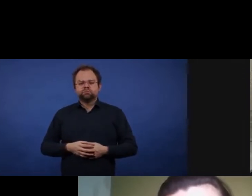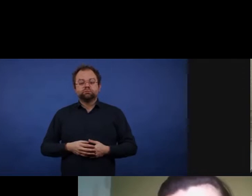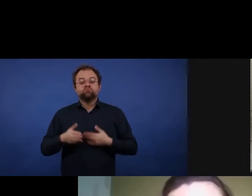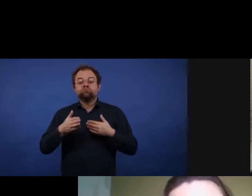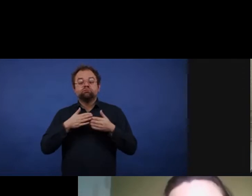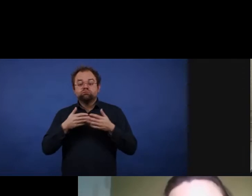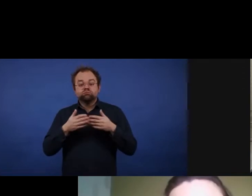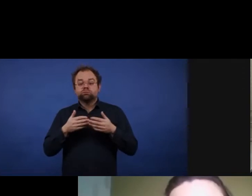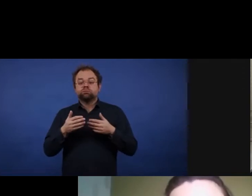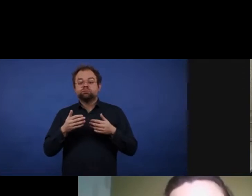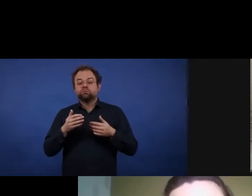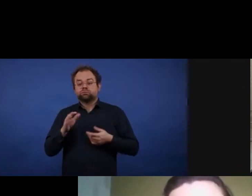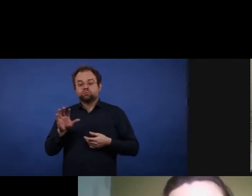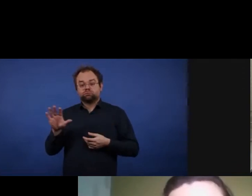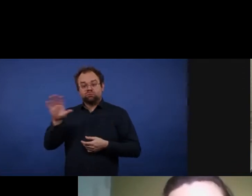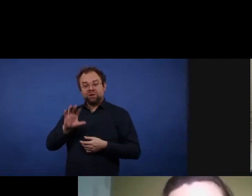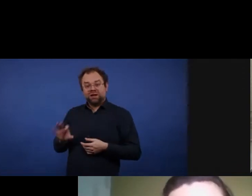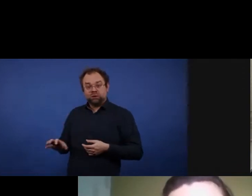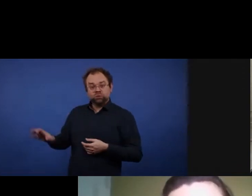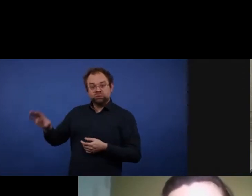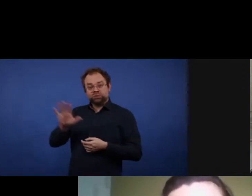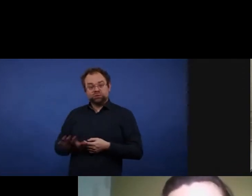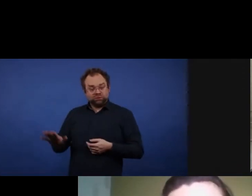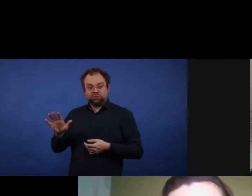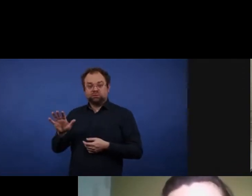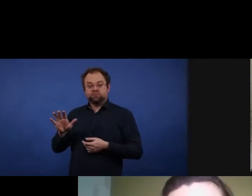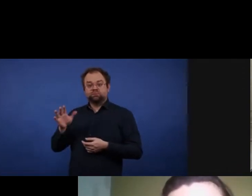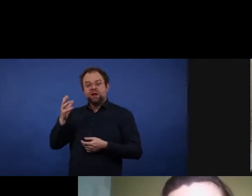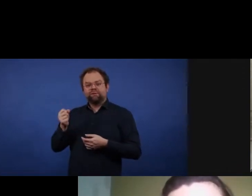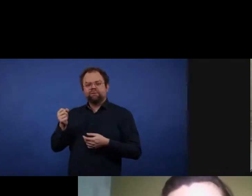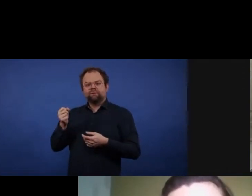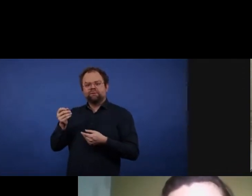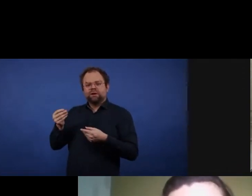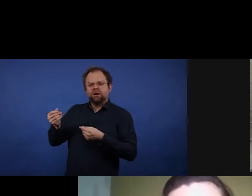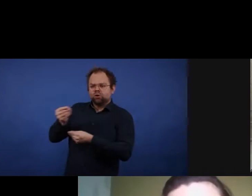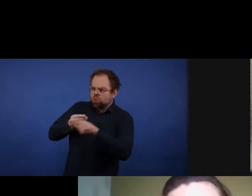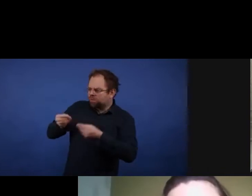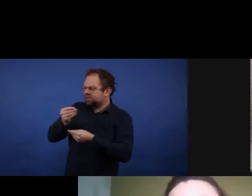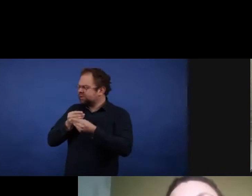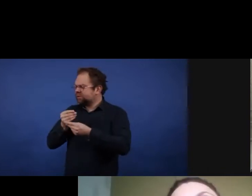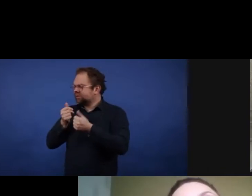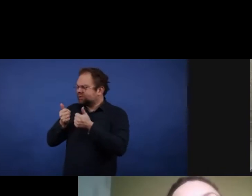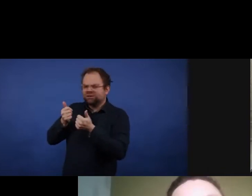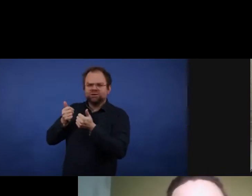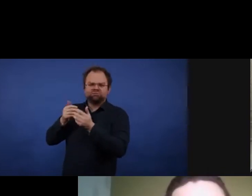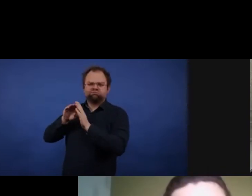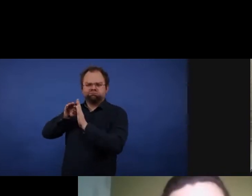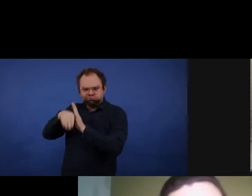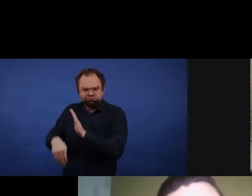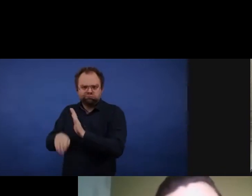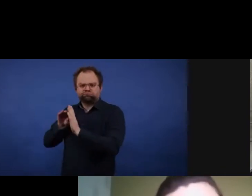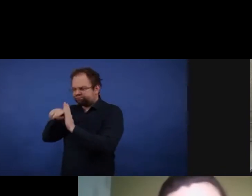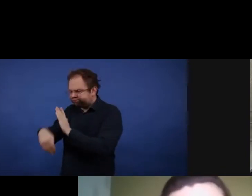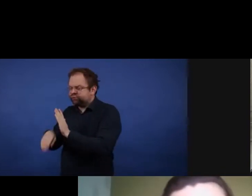pandemic. Of course, people with disability face a lot of challenges in cases of emergencies,